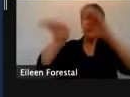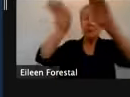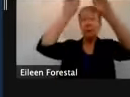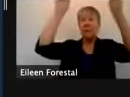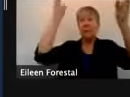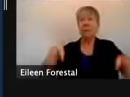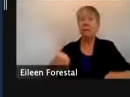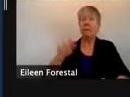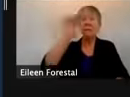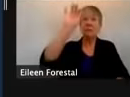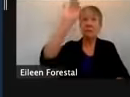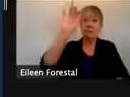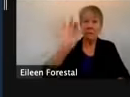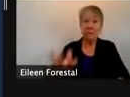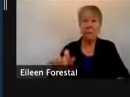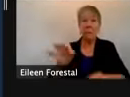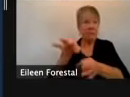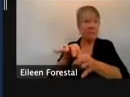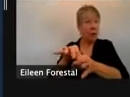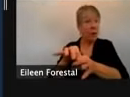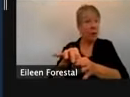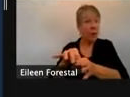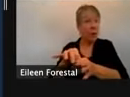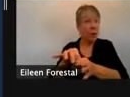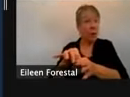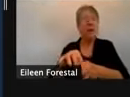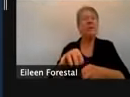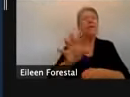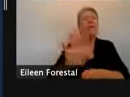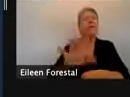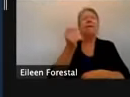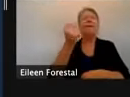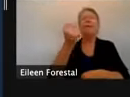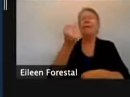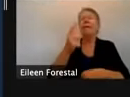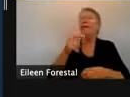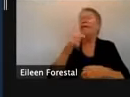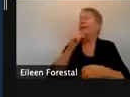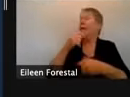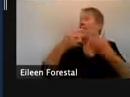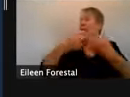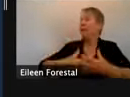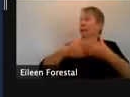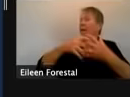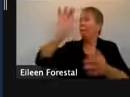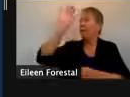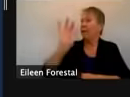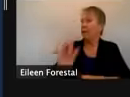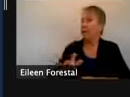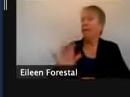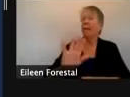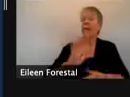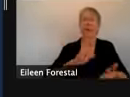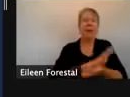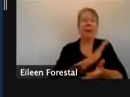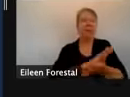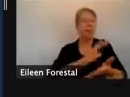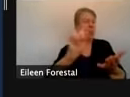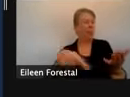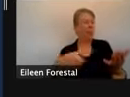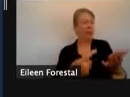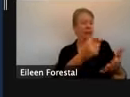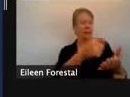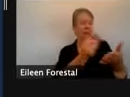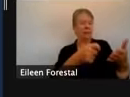To be clear, anybody telling you that you can't vote in person is just wrong. They are not telling the